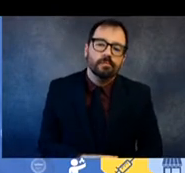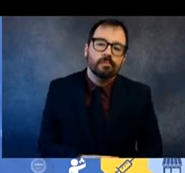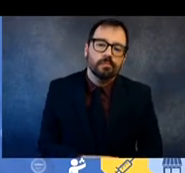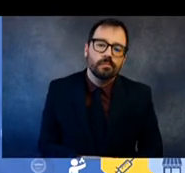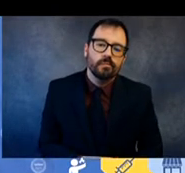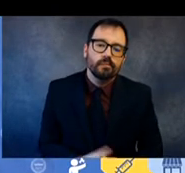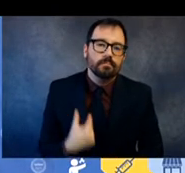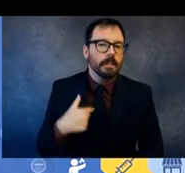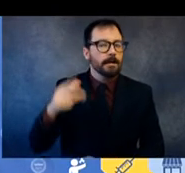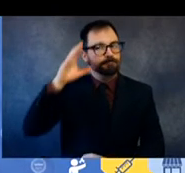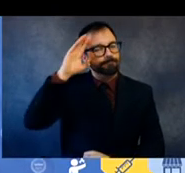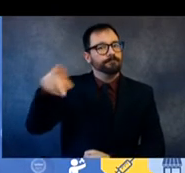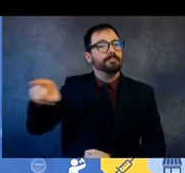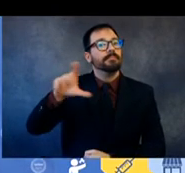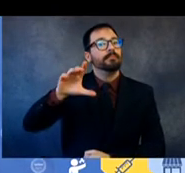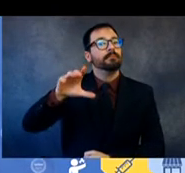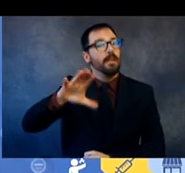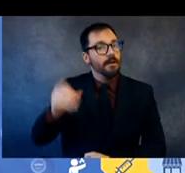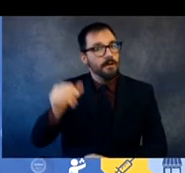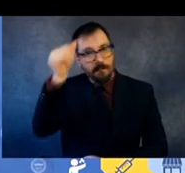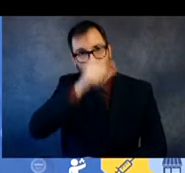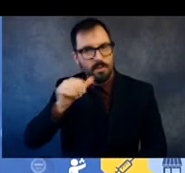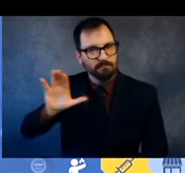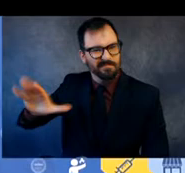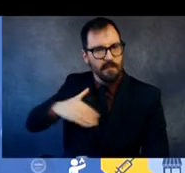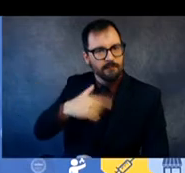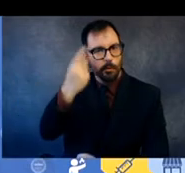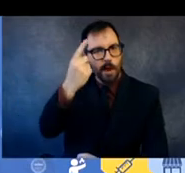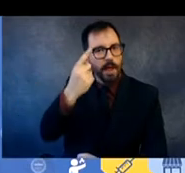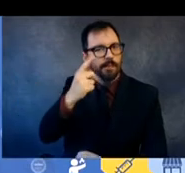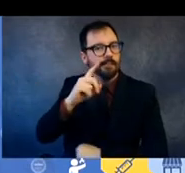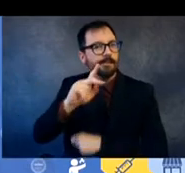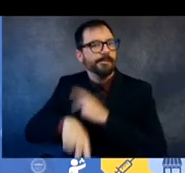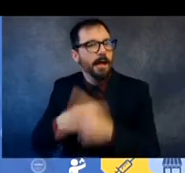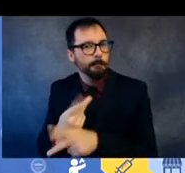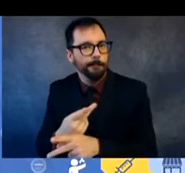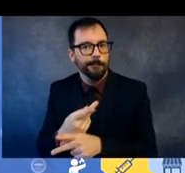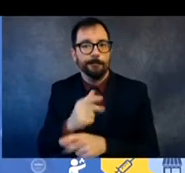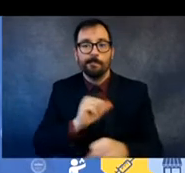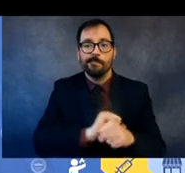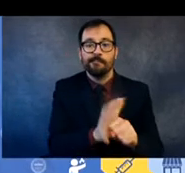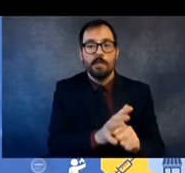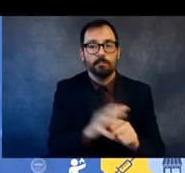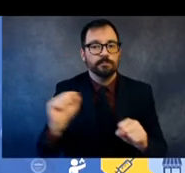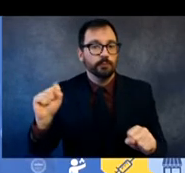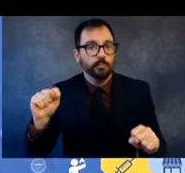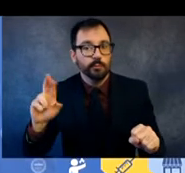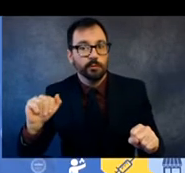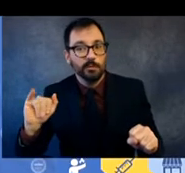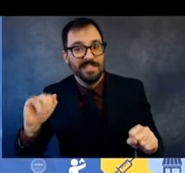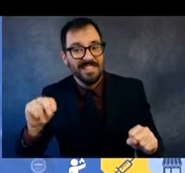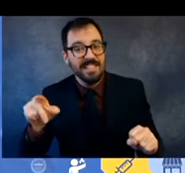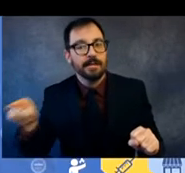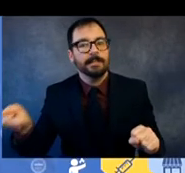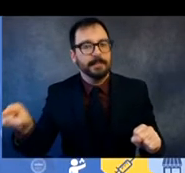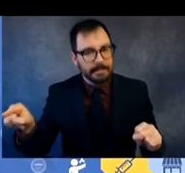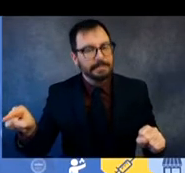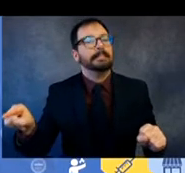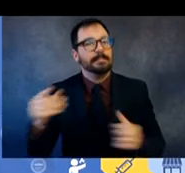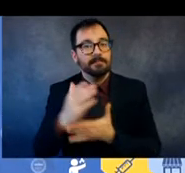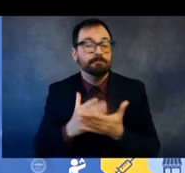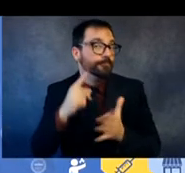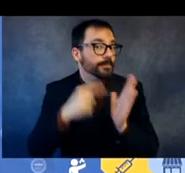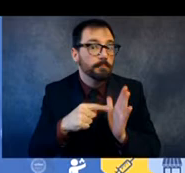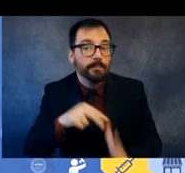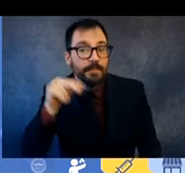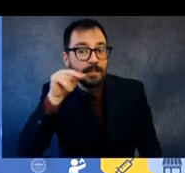strain, the South African strain. You've got some populations there in Nigeria, where